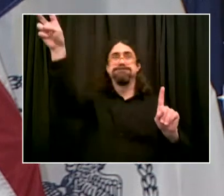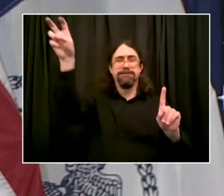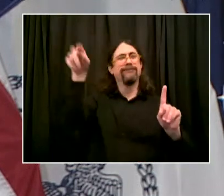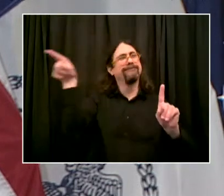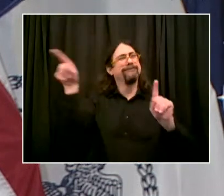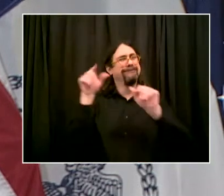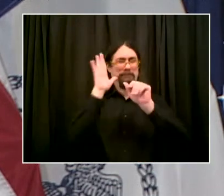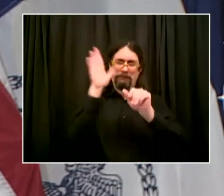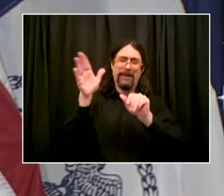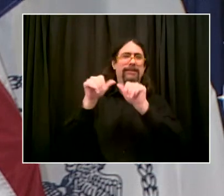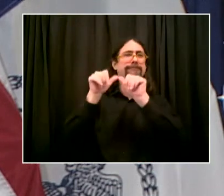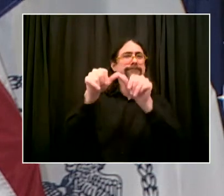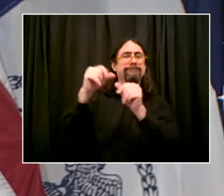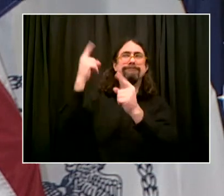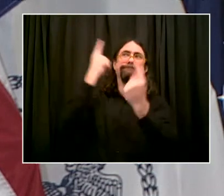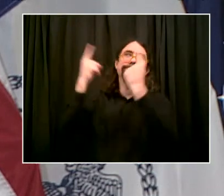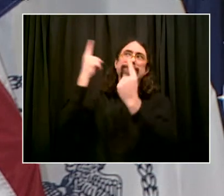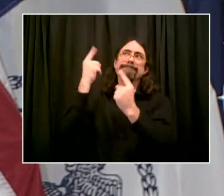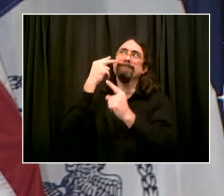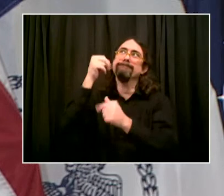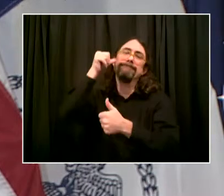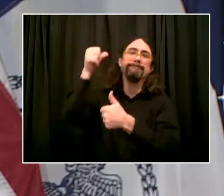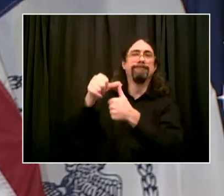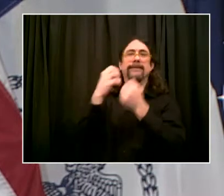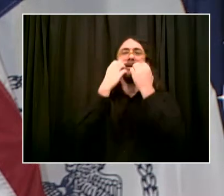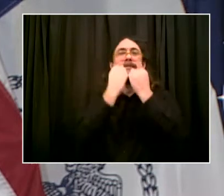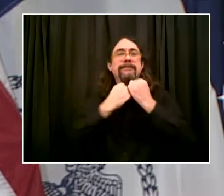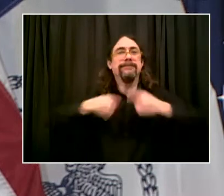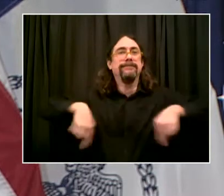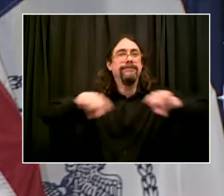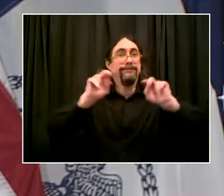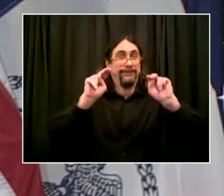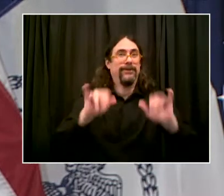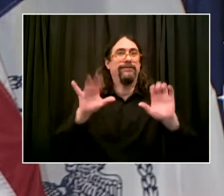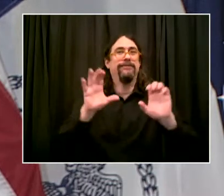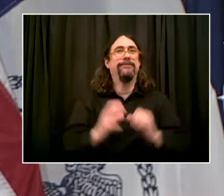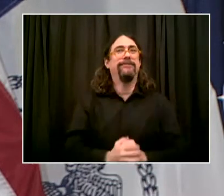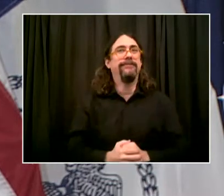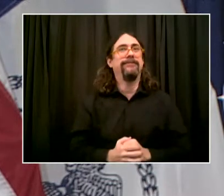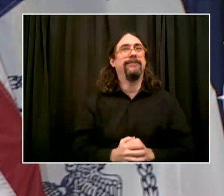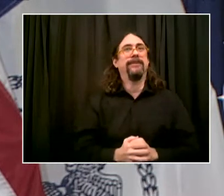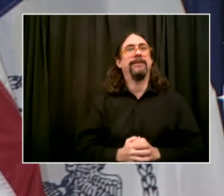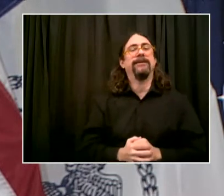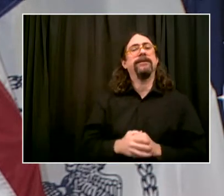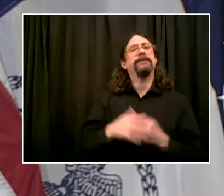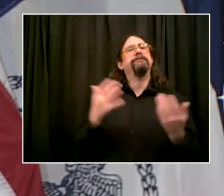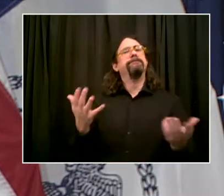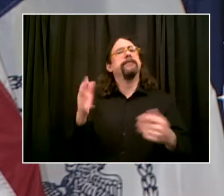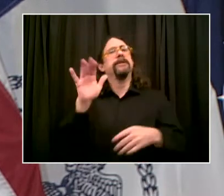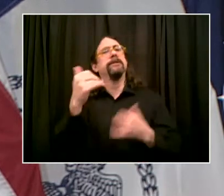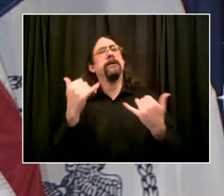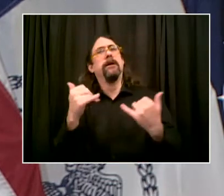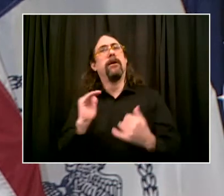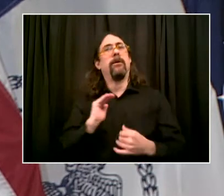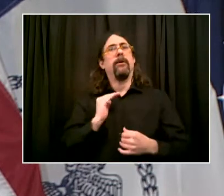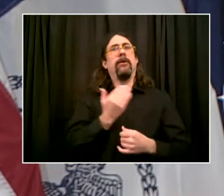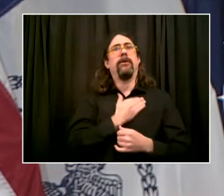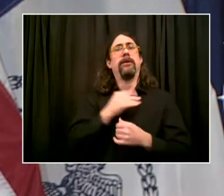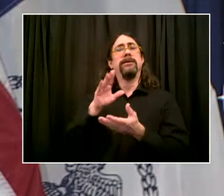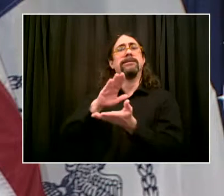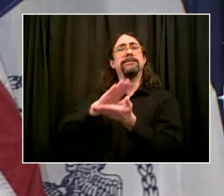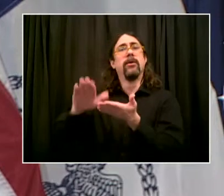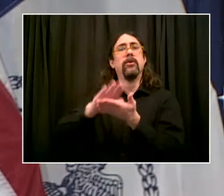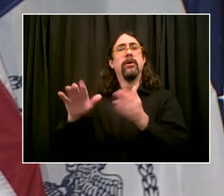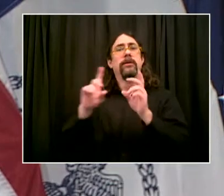department. These are our heroes in every snowstorm. These are the folks we depend on, and they do amazing things. This is going to be a real